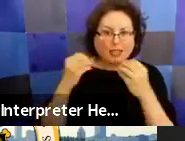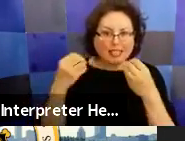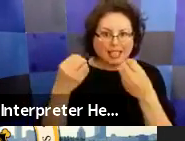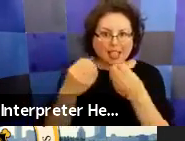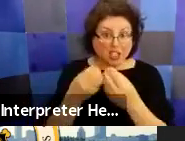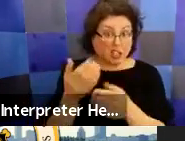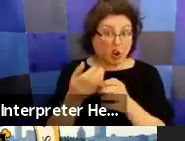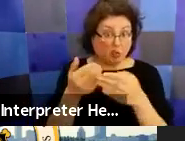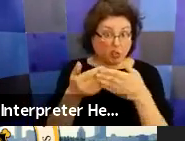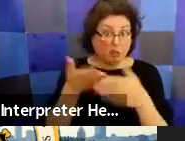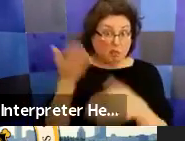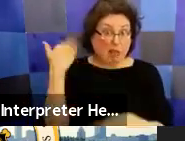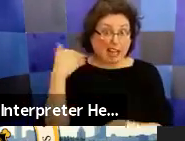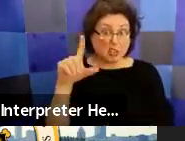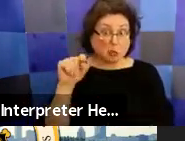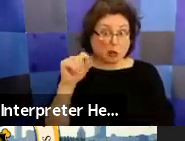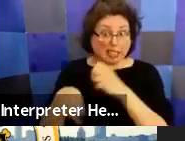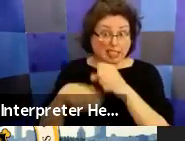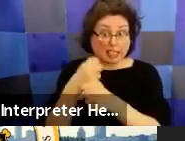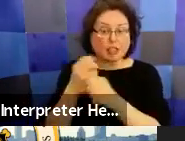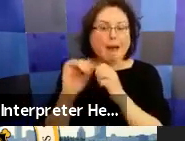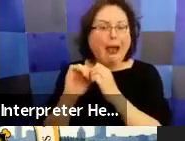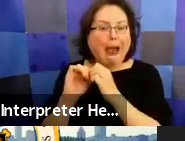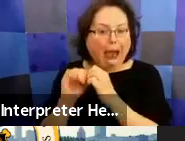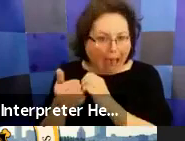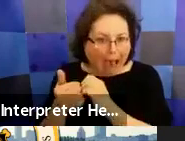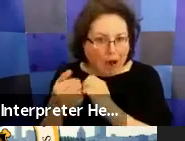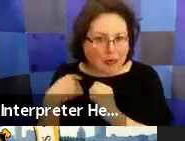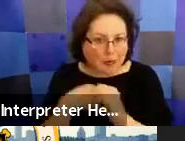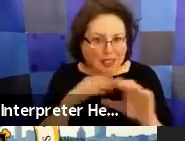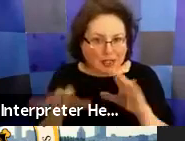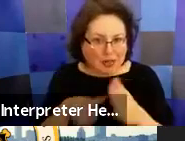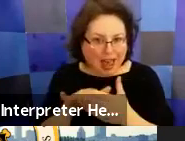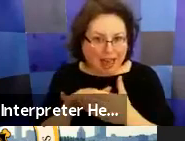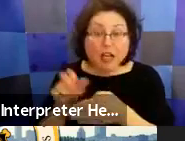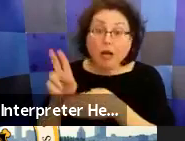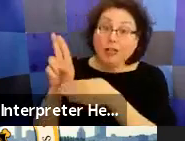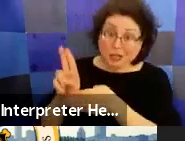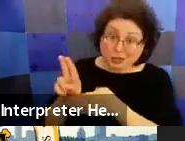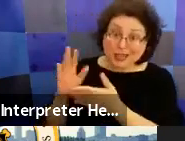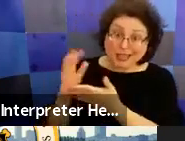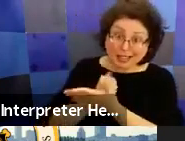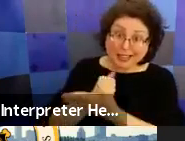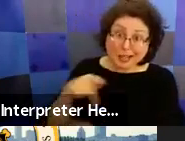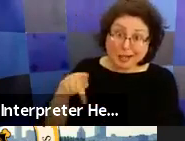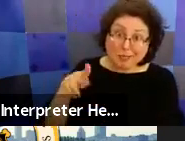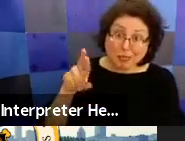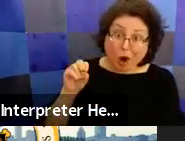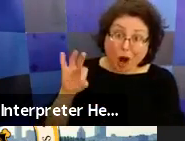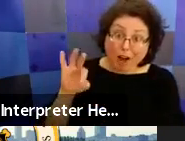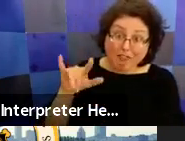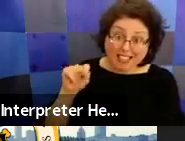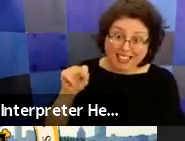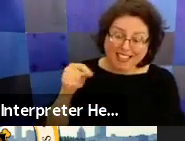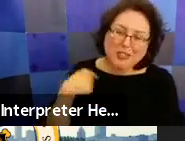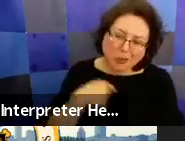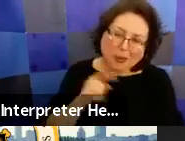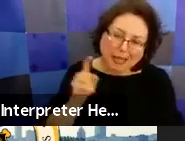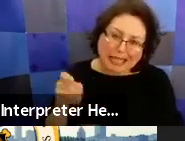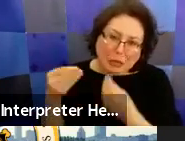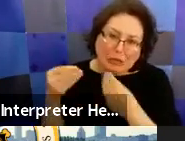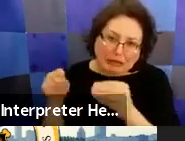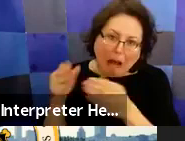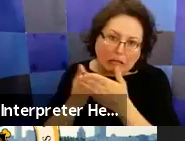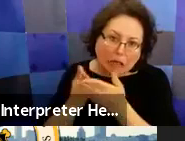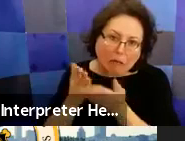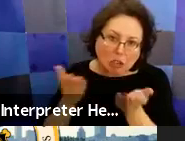great, but also the way we do that is by using our profit. So we do need to also sell services sometimes in order